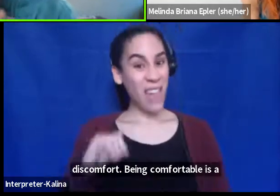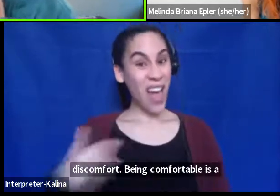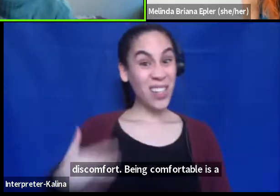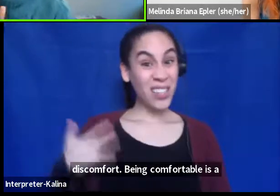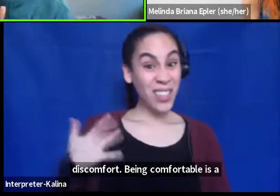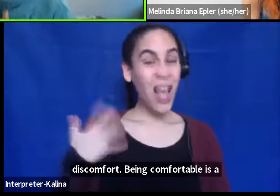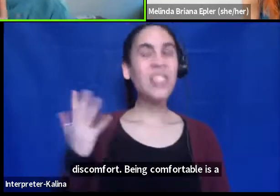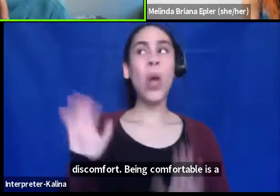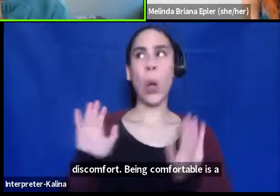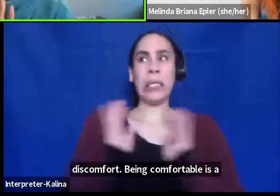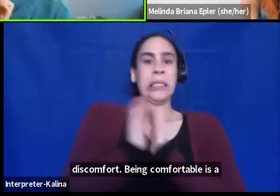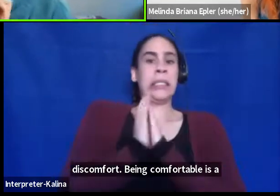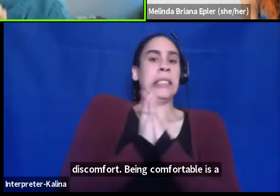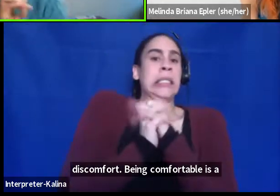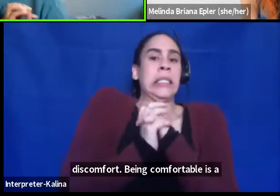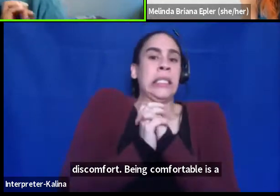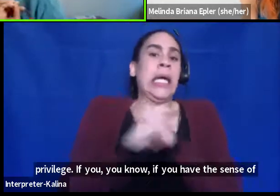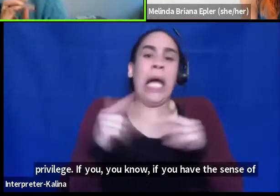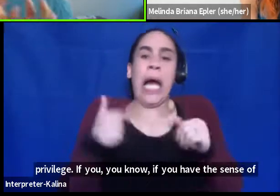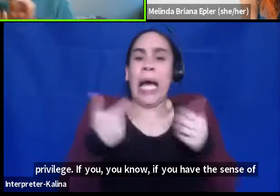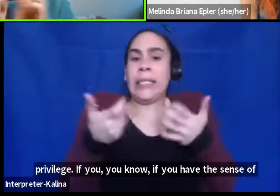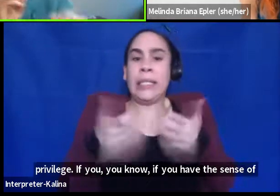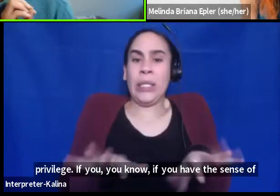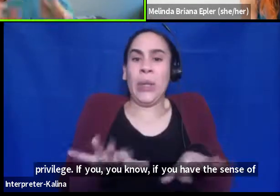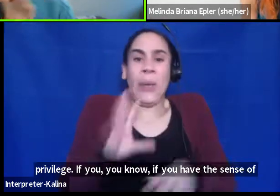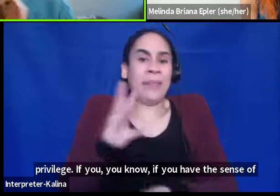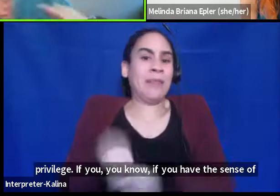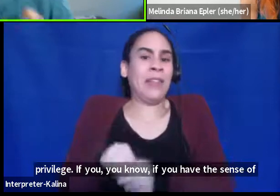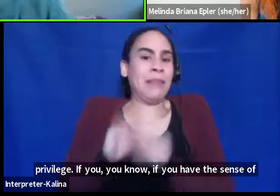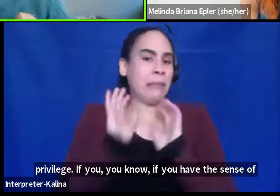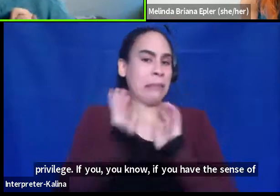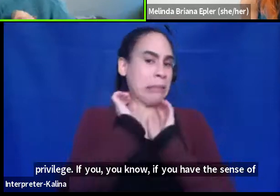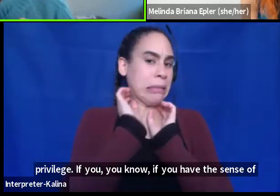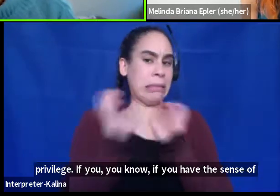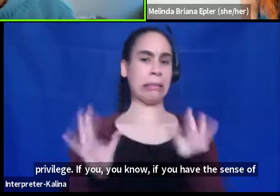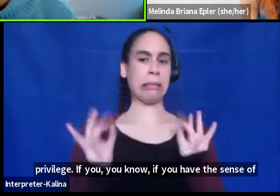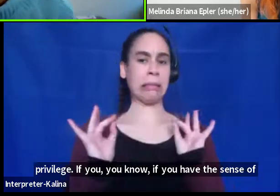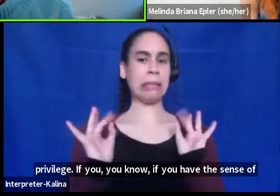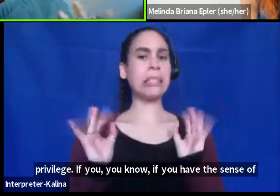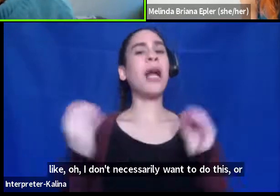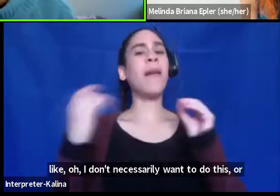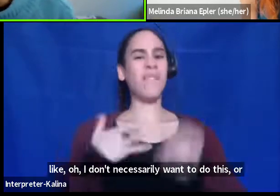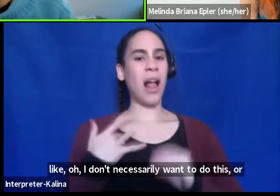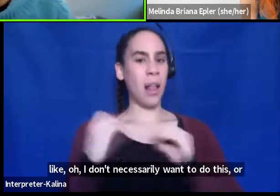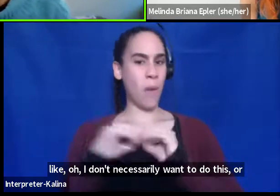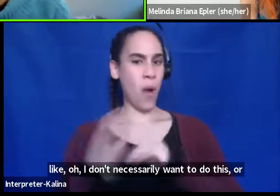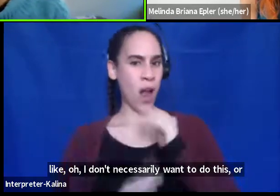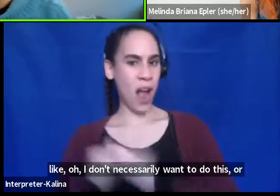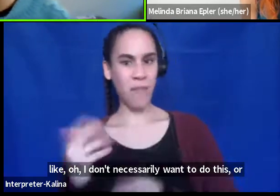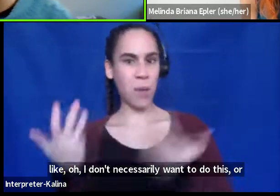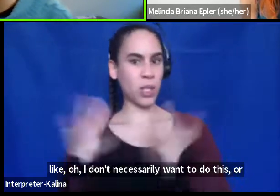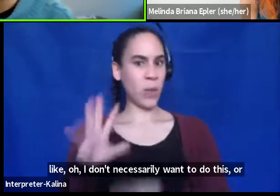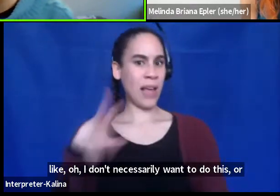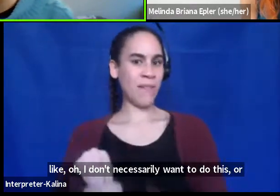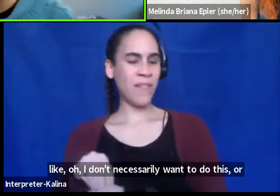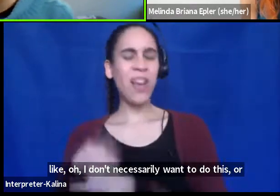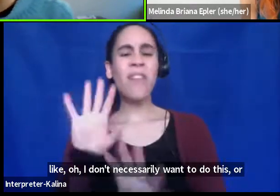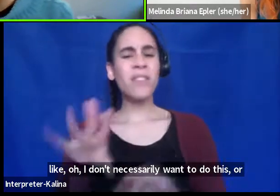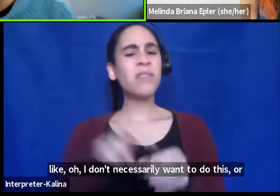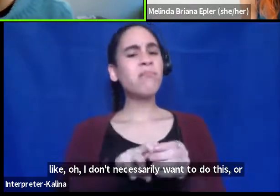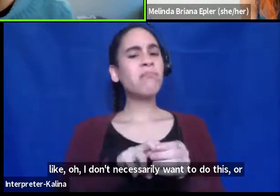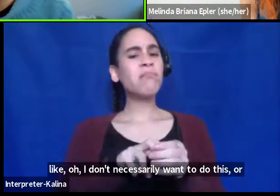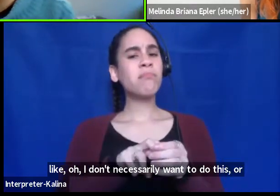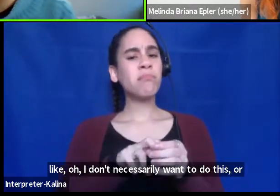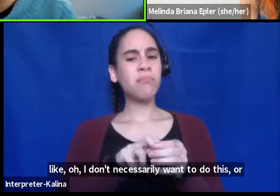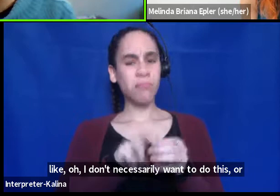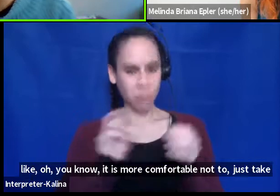I don't necessarily want to do this, or like, oh, like, it's more comfortable not to, like, just take a step outside the comfort zone,